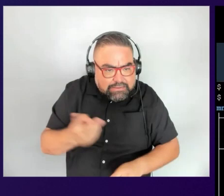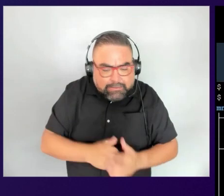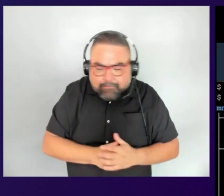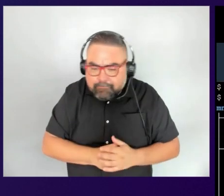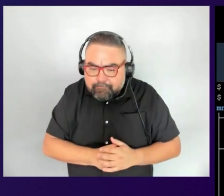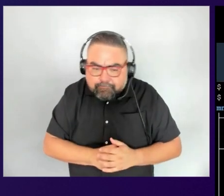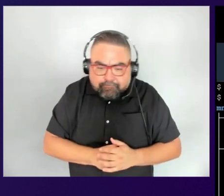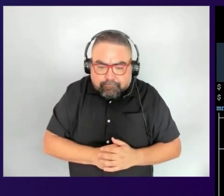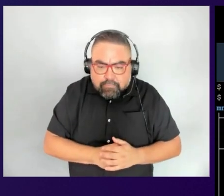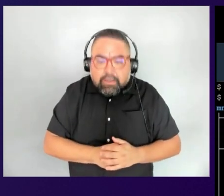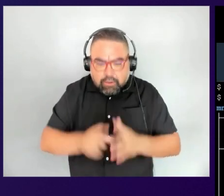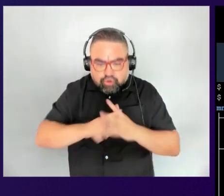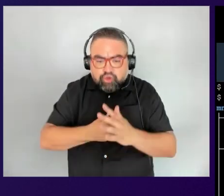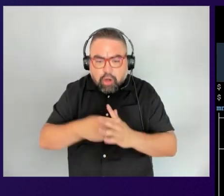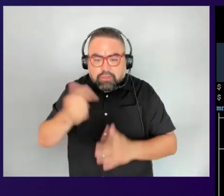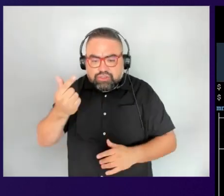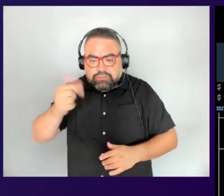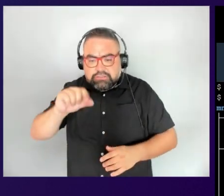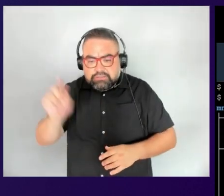start.gz and